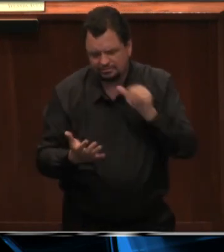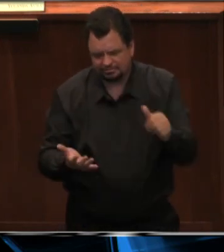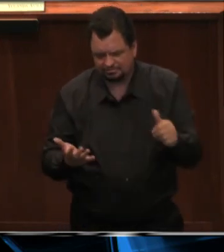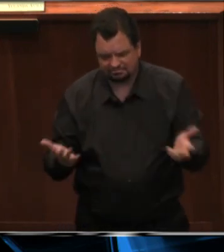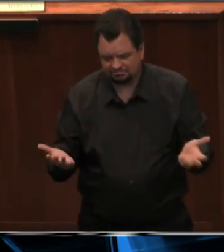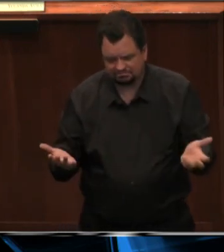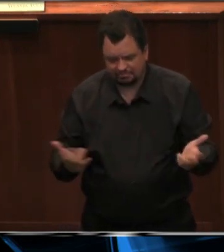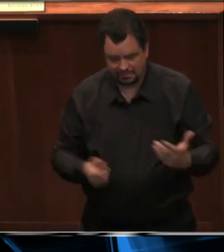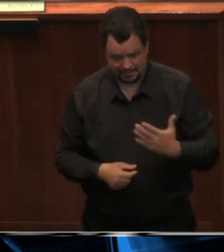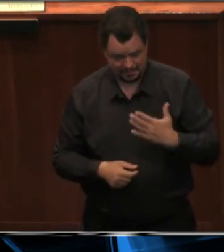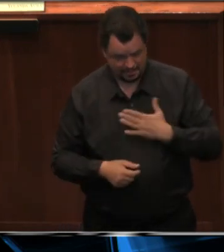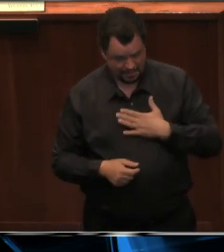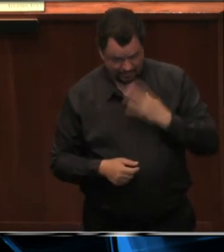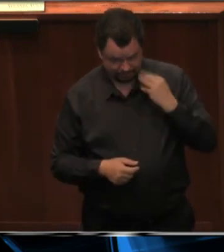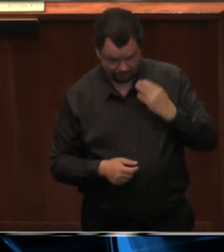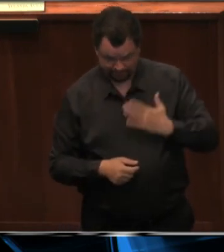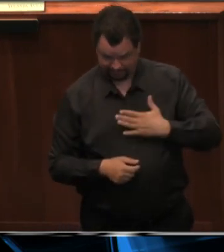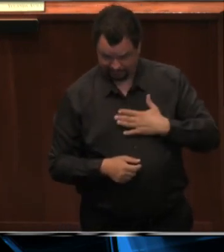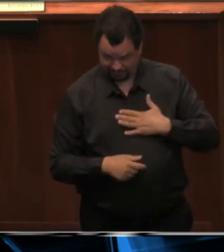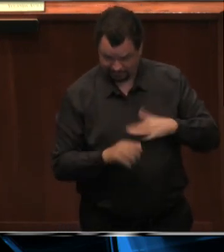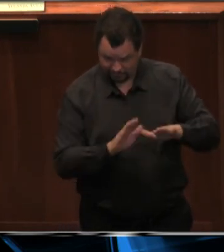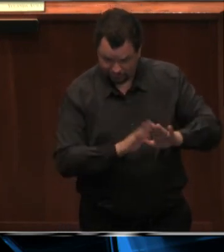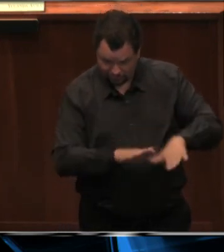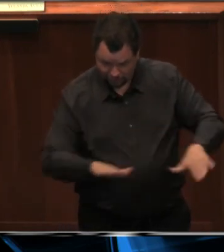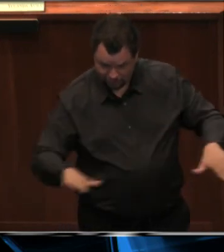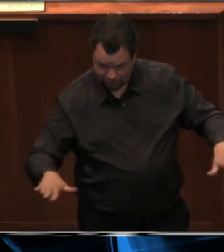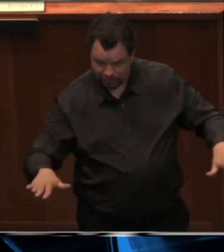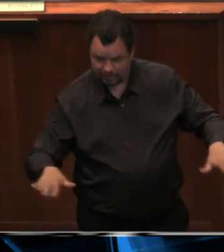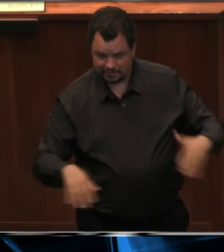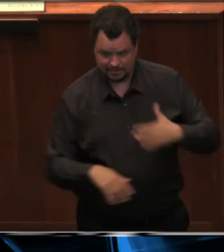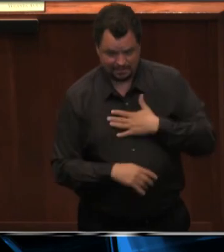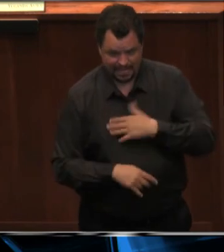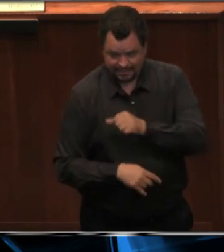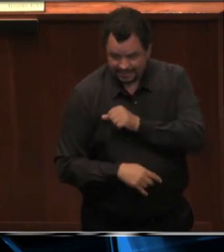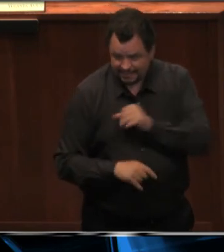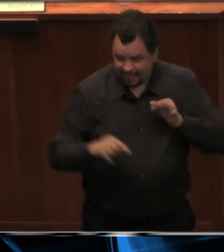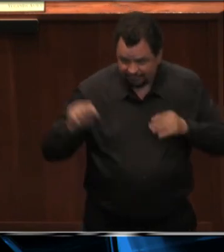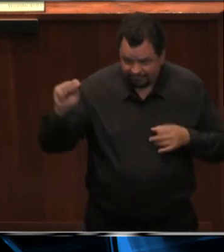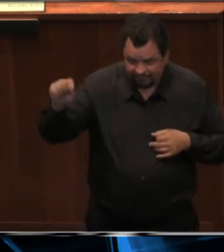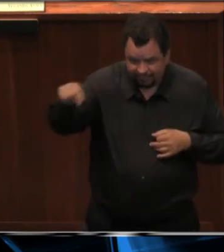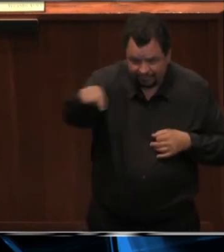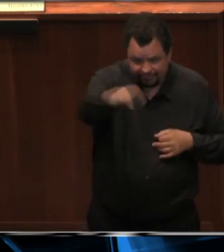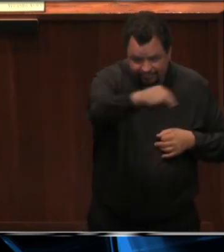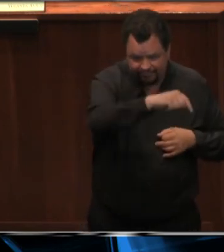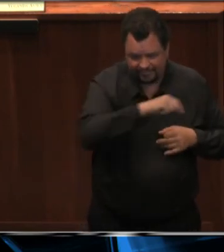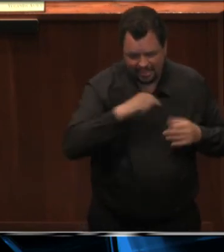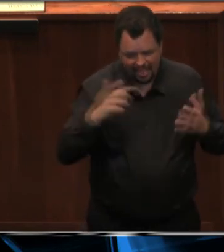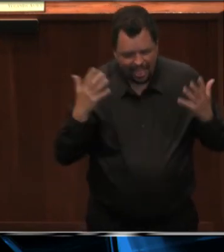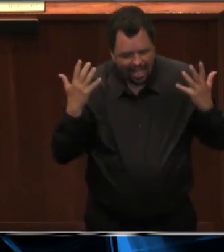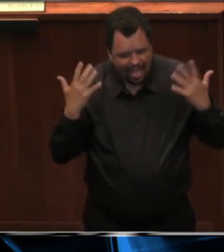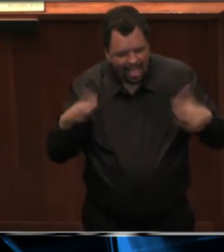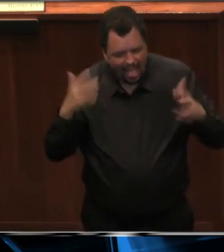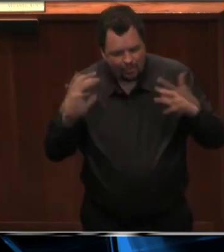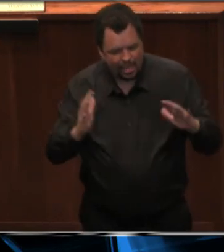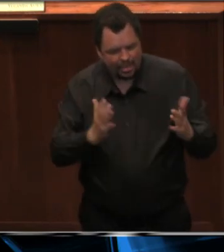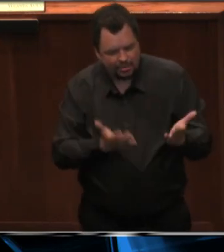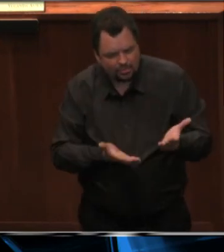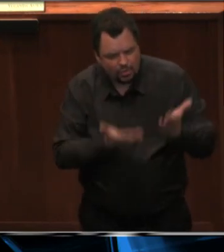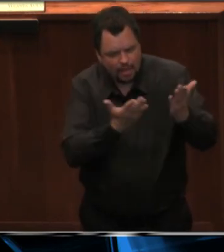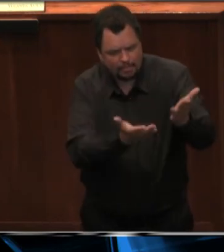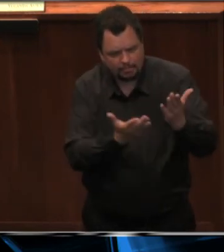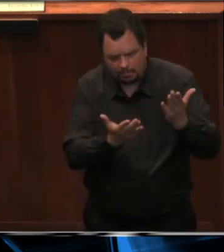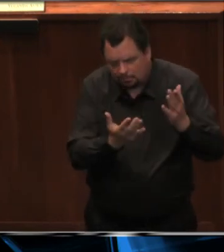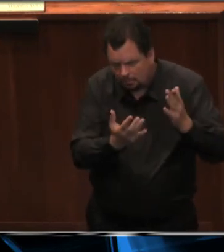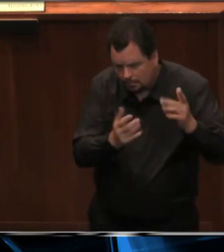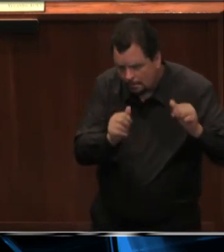I fervently request that this commission implement such a requirement, not just a recommendation or when possible, so that the cop-out that we just